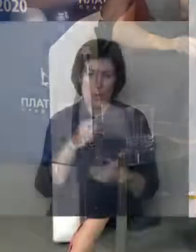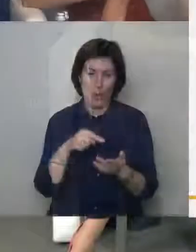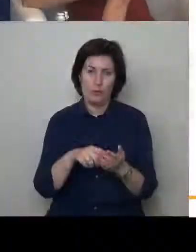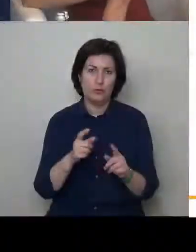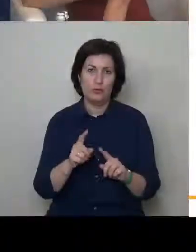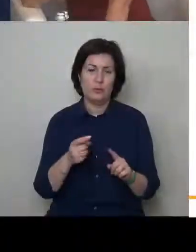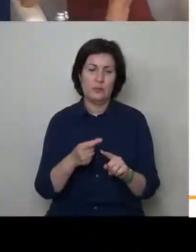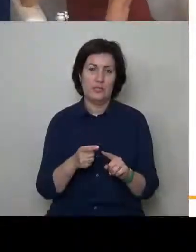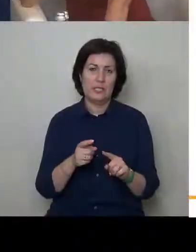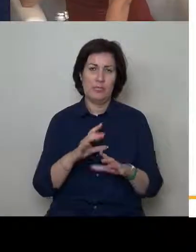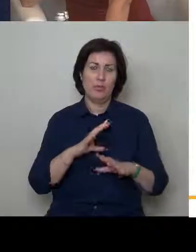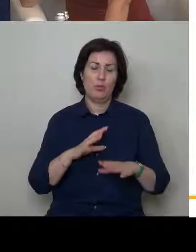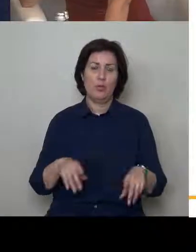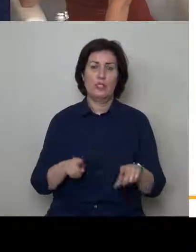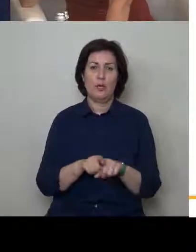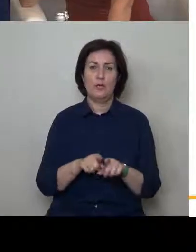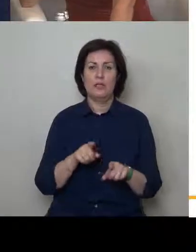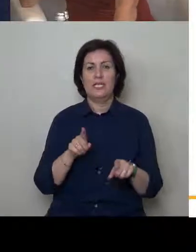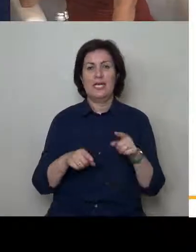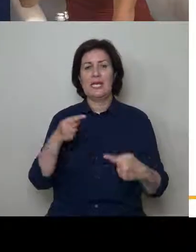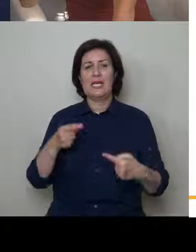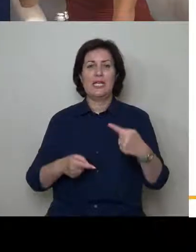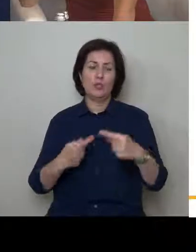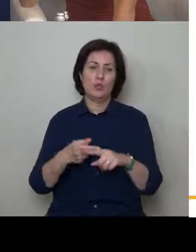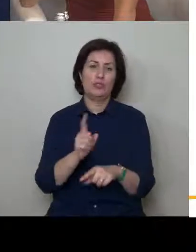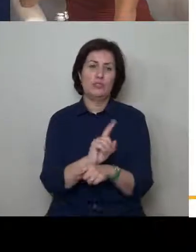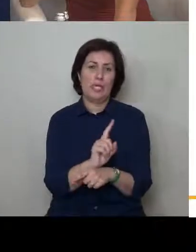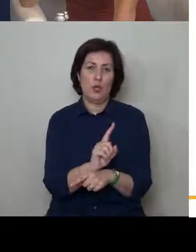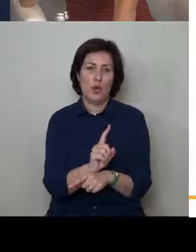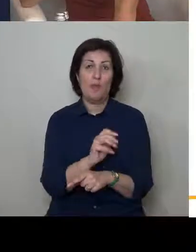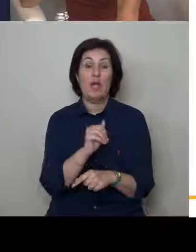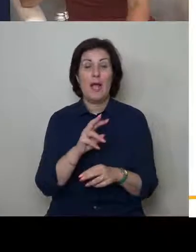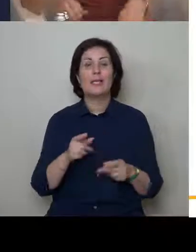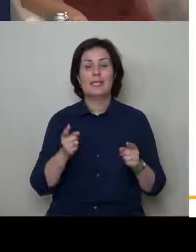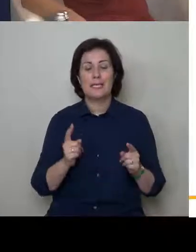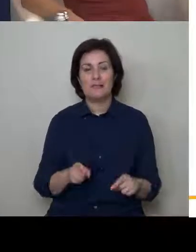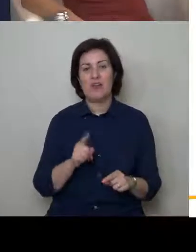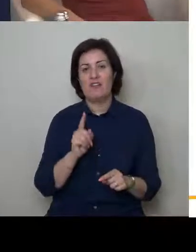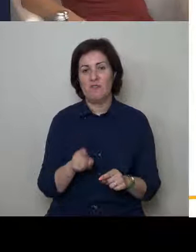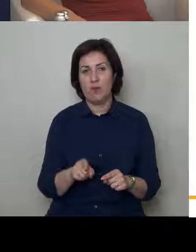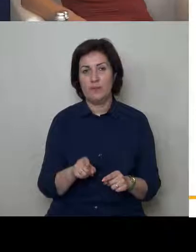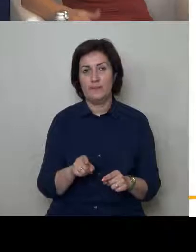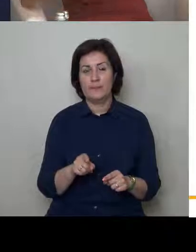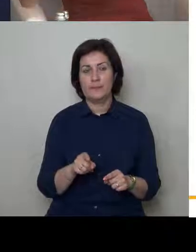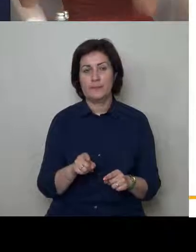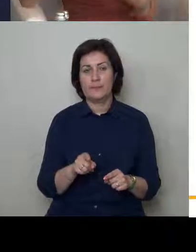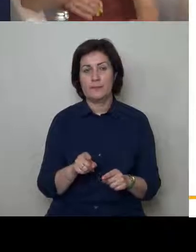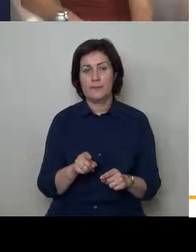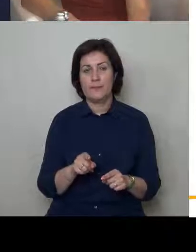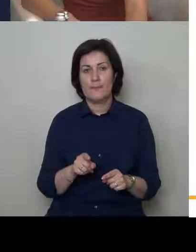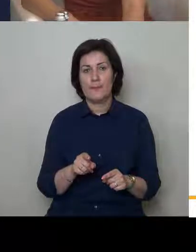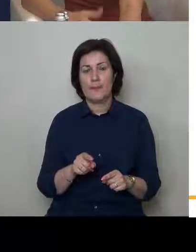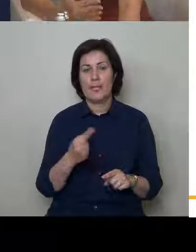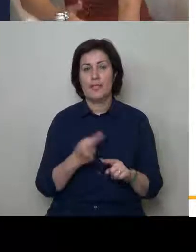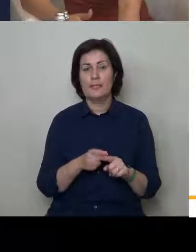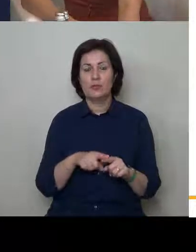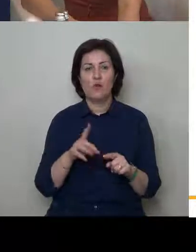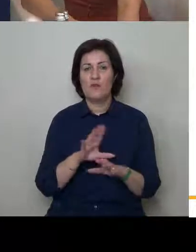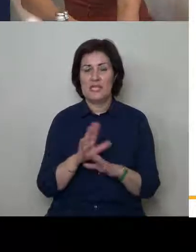on Facebook, it is not covered here, because sometimes this provision has been criticized for that, but in